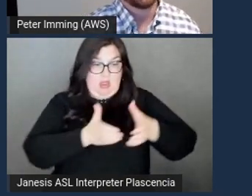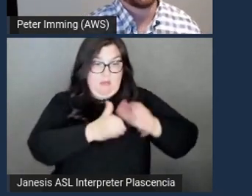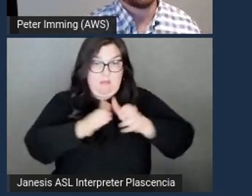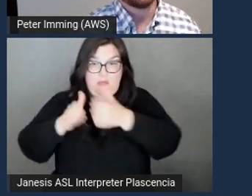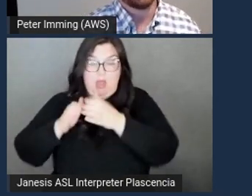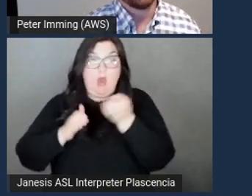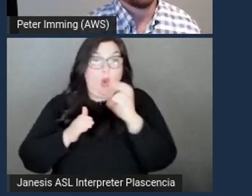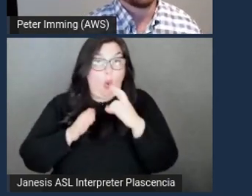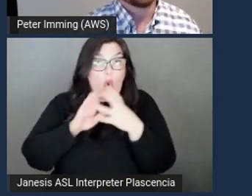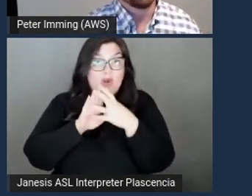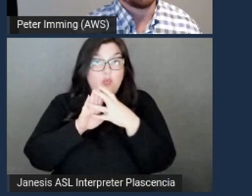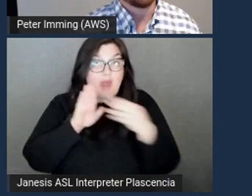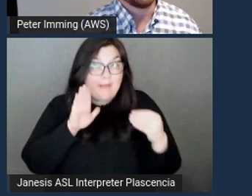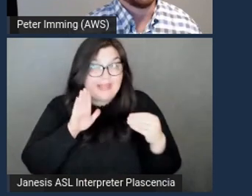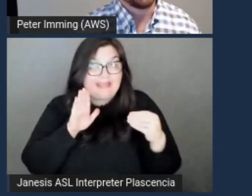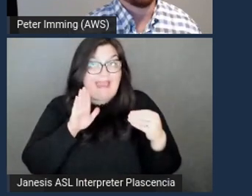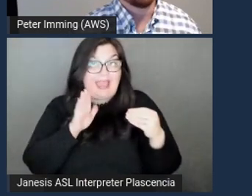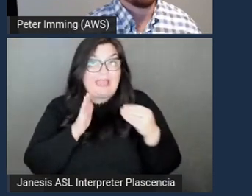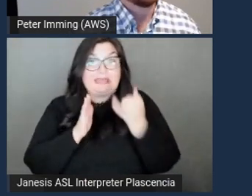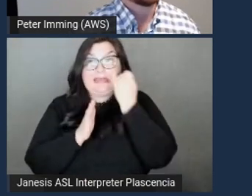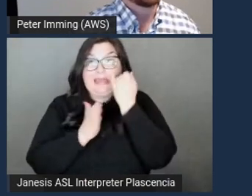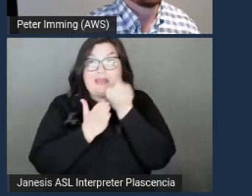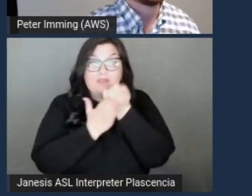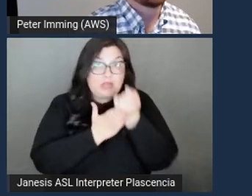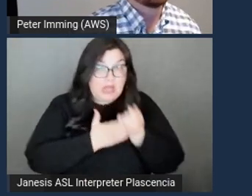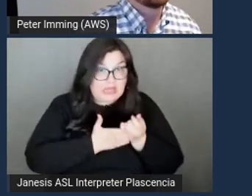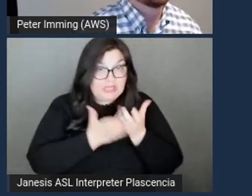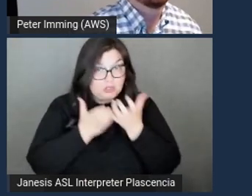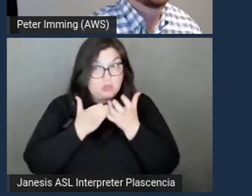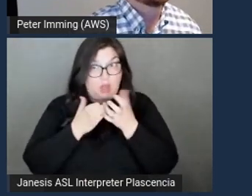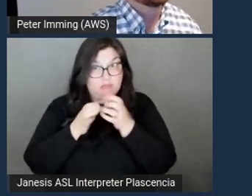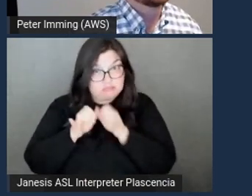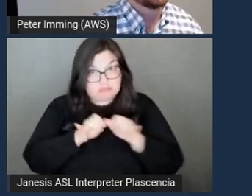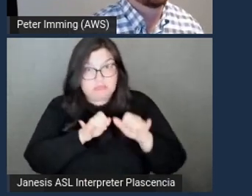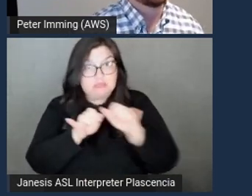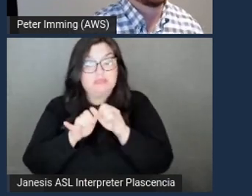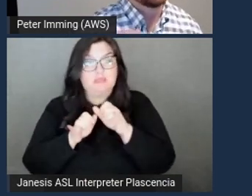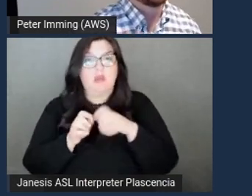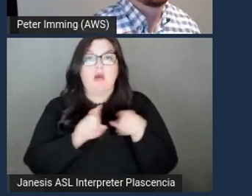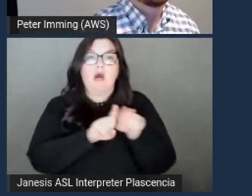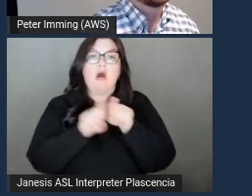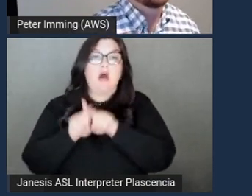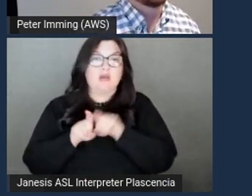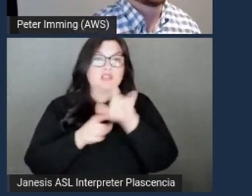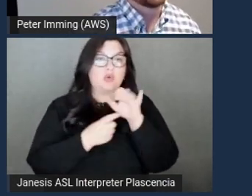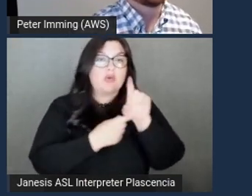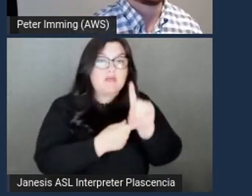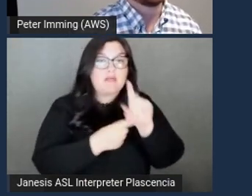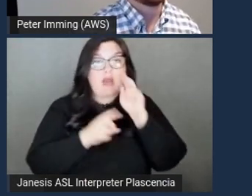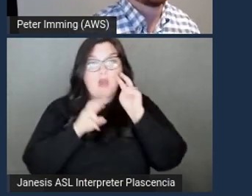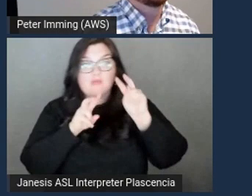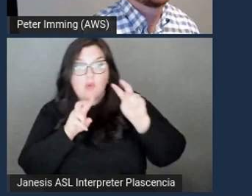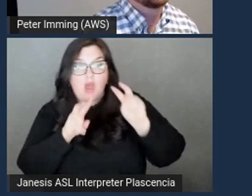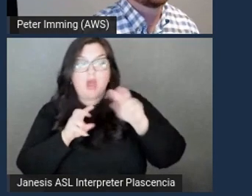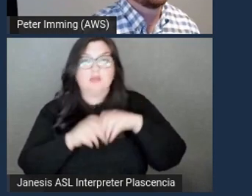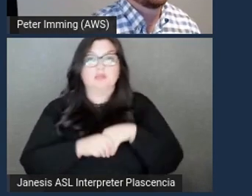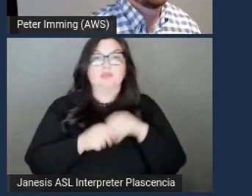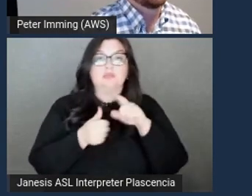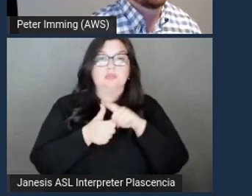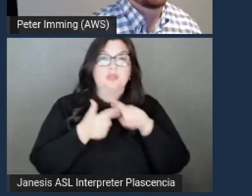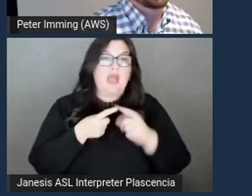replicate deletions. This is where we enable the CloudWatch monitoring for the metrics. How far behind are we? How much data is left to